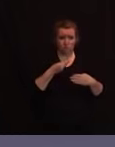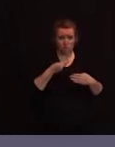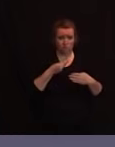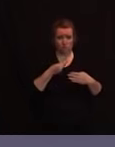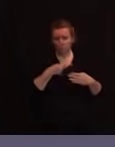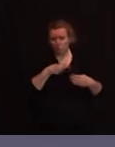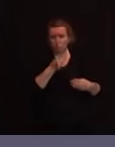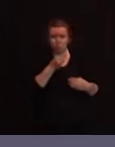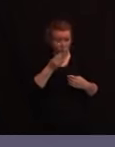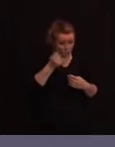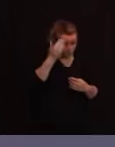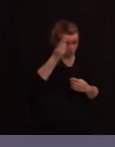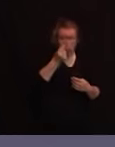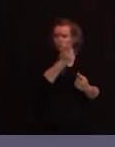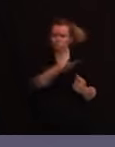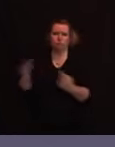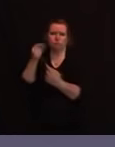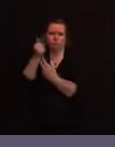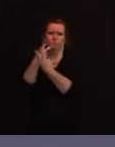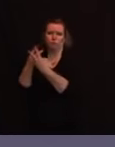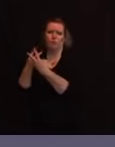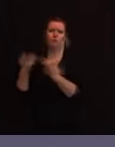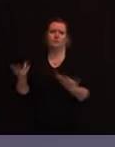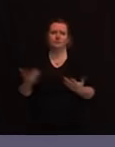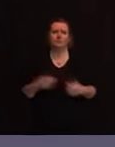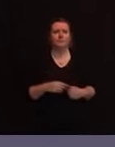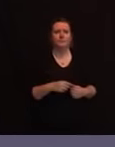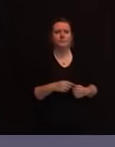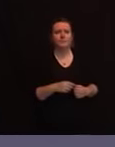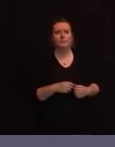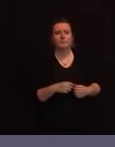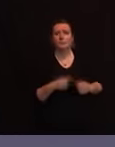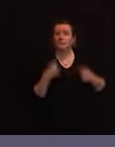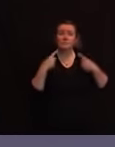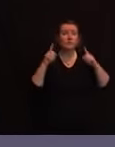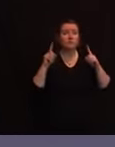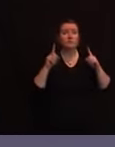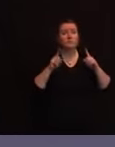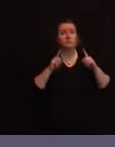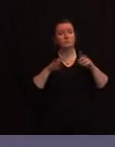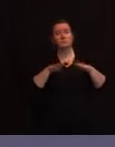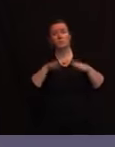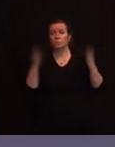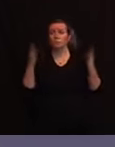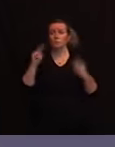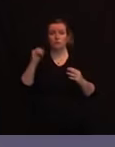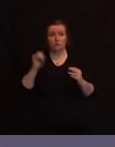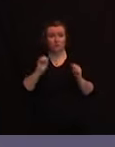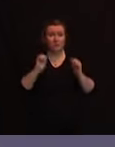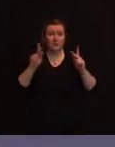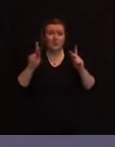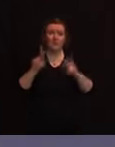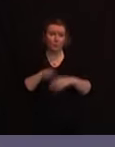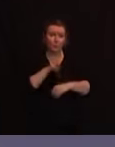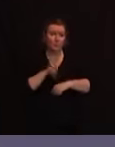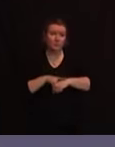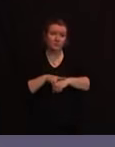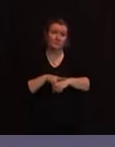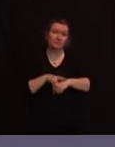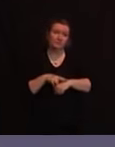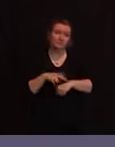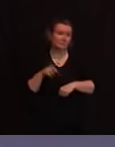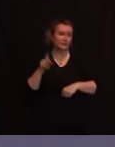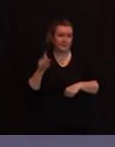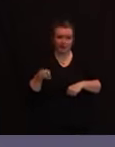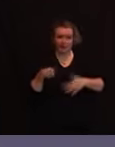is going to be hugely important to our success in reopening, as opposed to the alternative where you either do it too soon or you do it